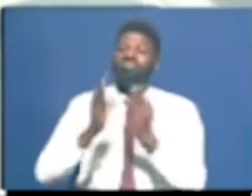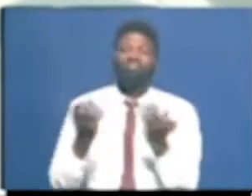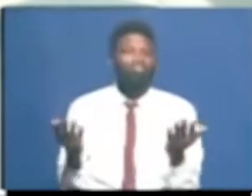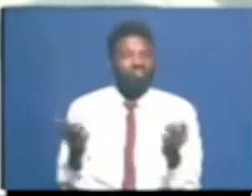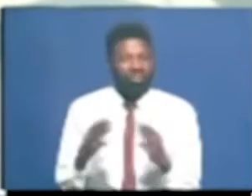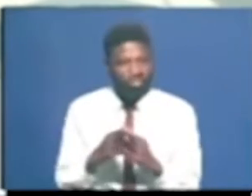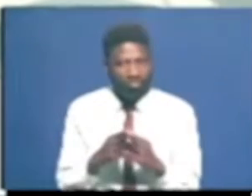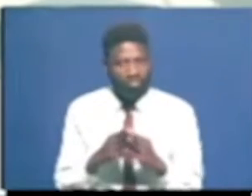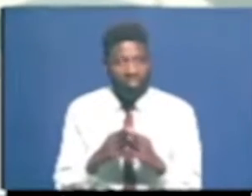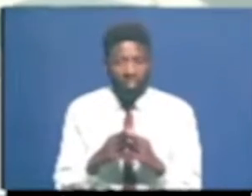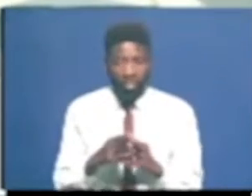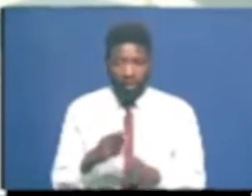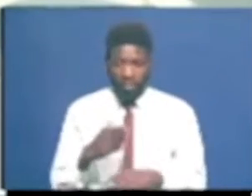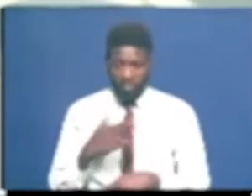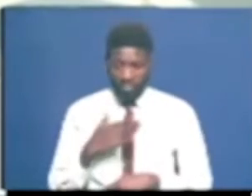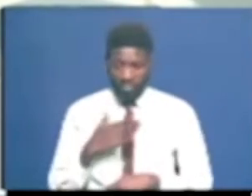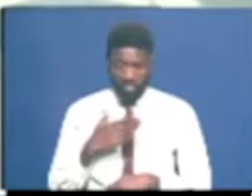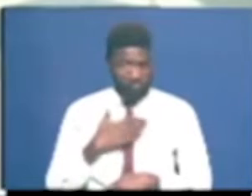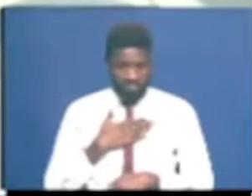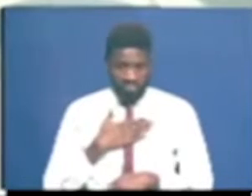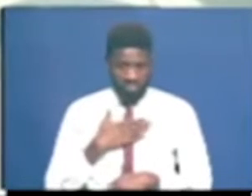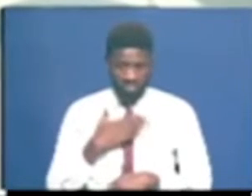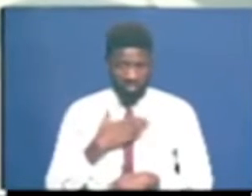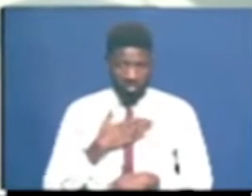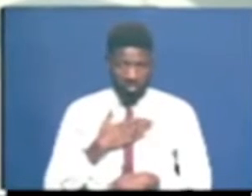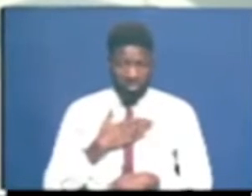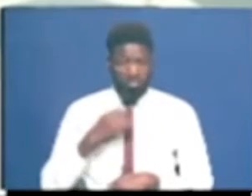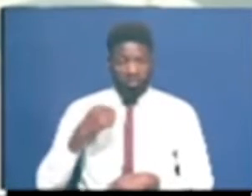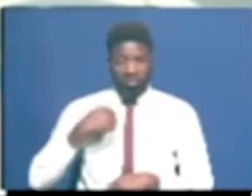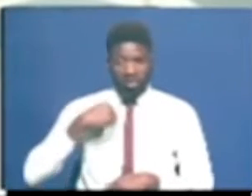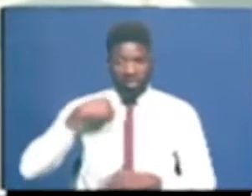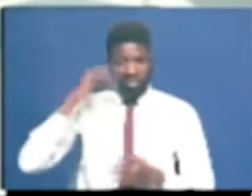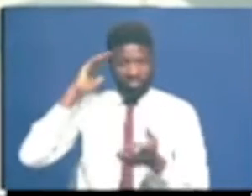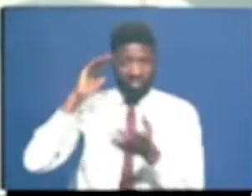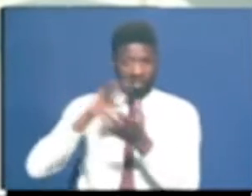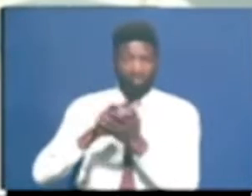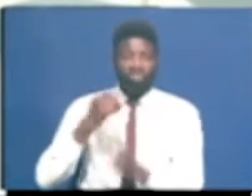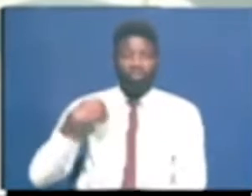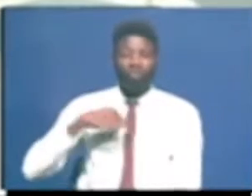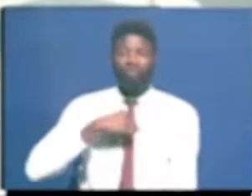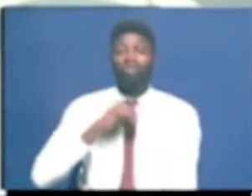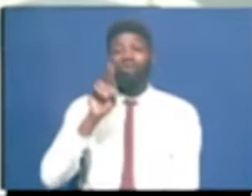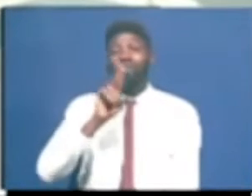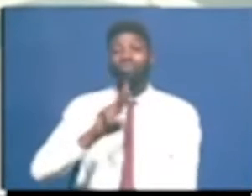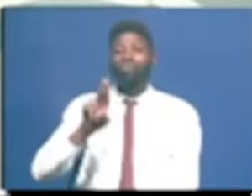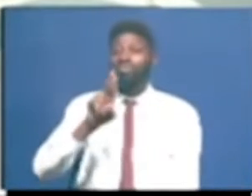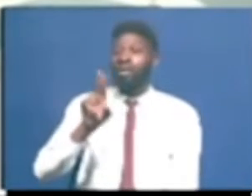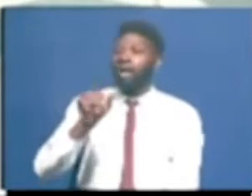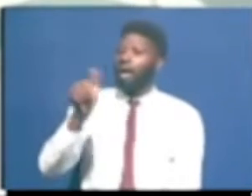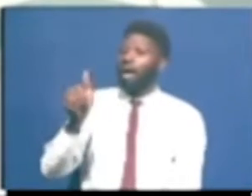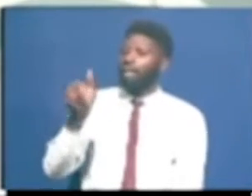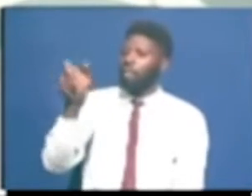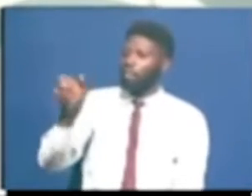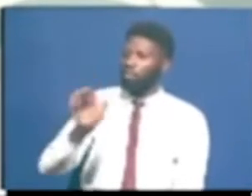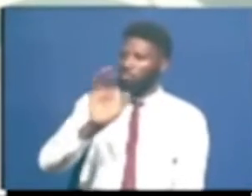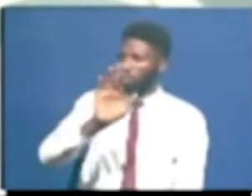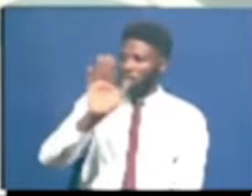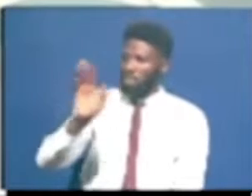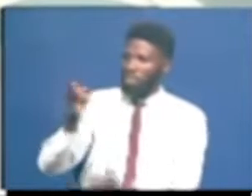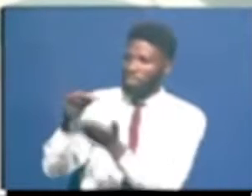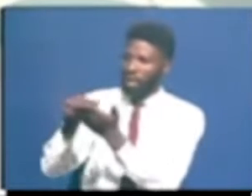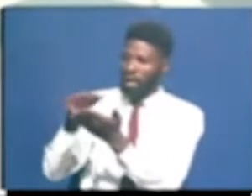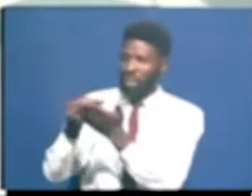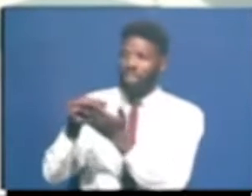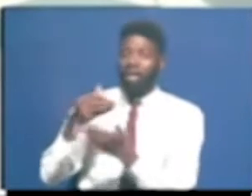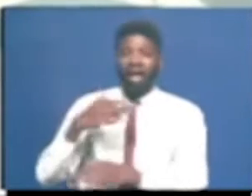On my part, I believe we have used other people's money to close our infrastructure gap,